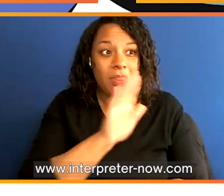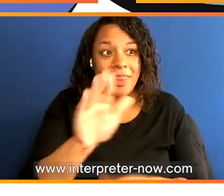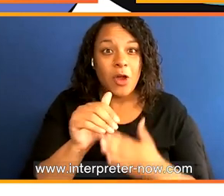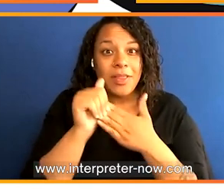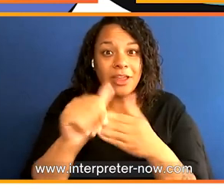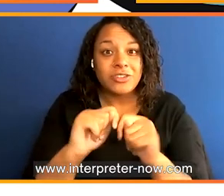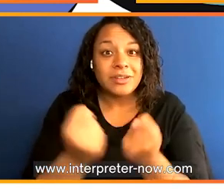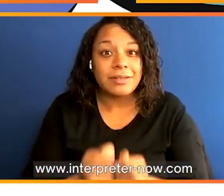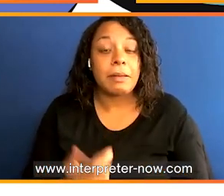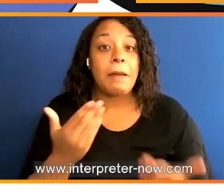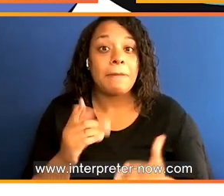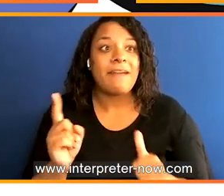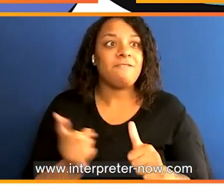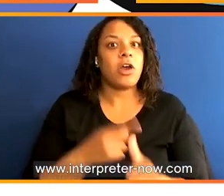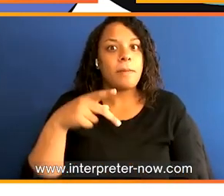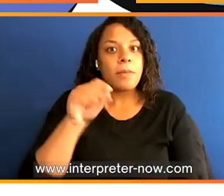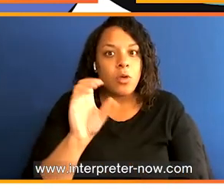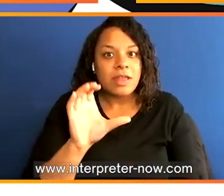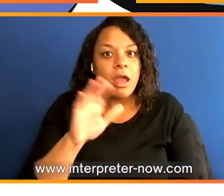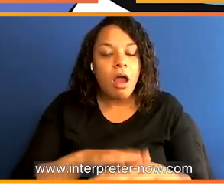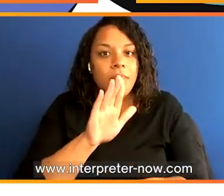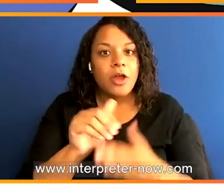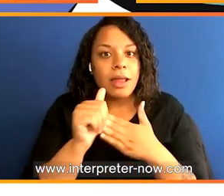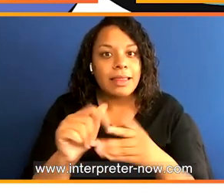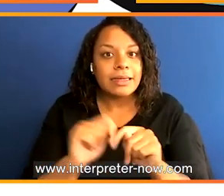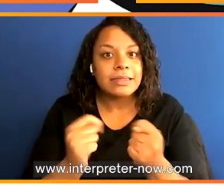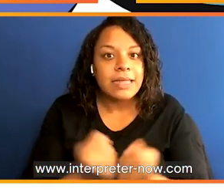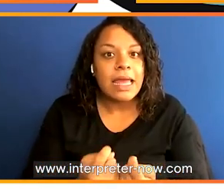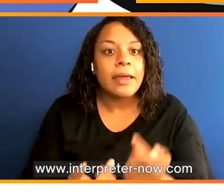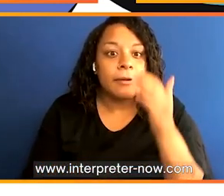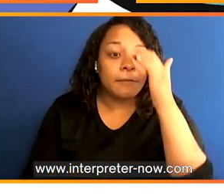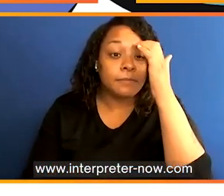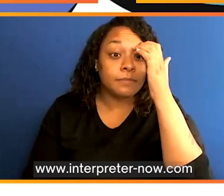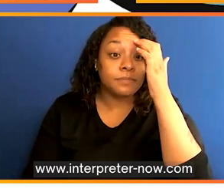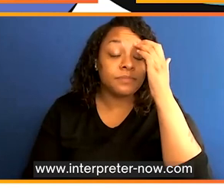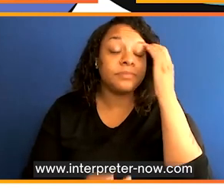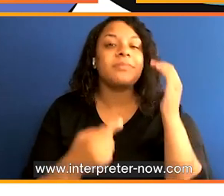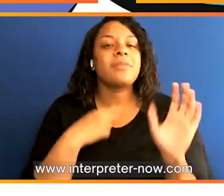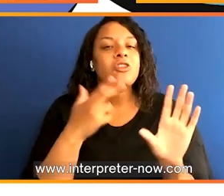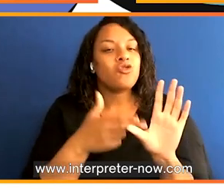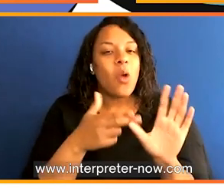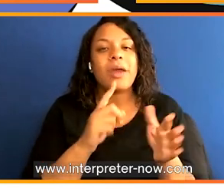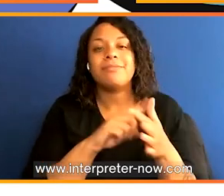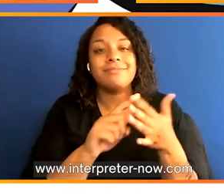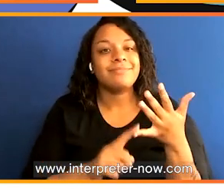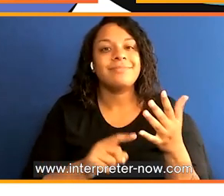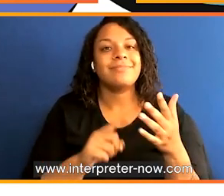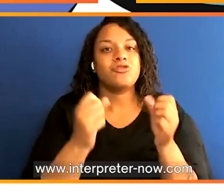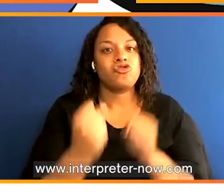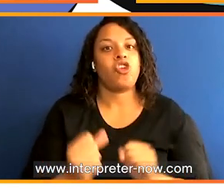leadership team. And I have joined all of these consumer-facing, founder-led